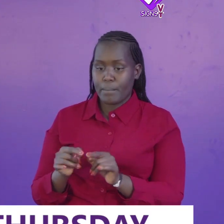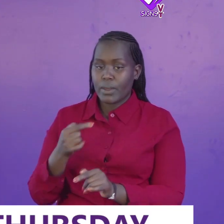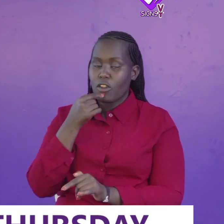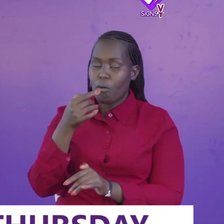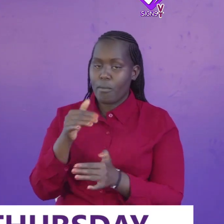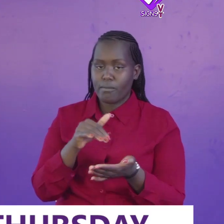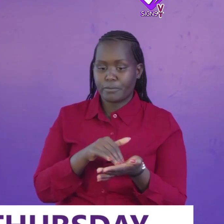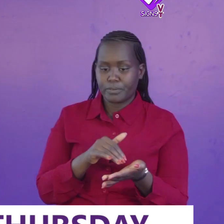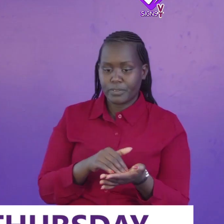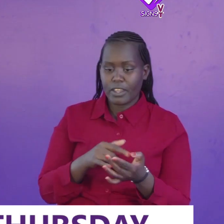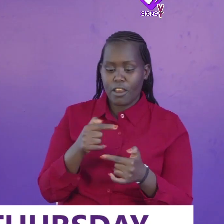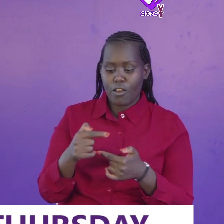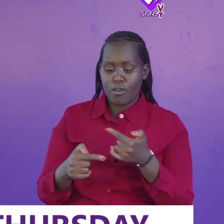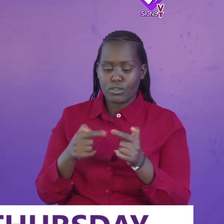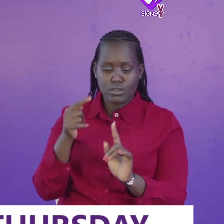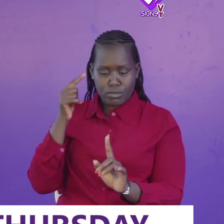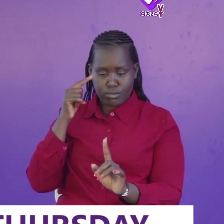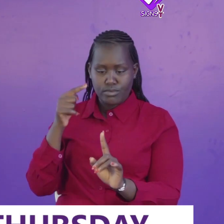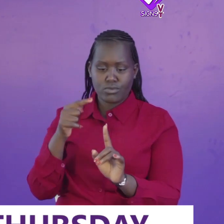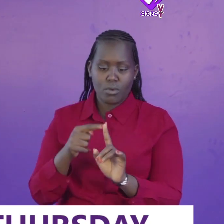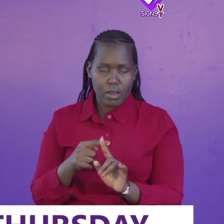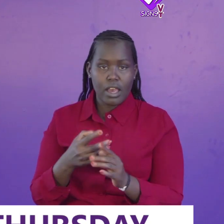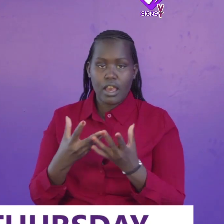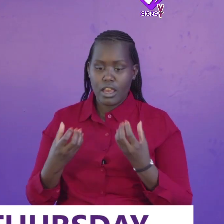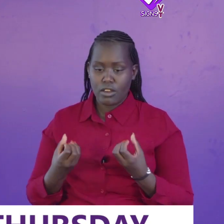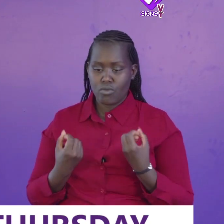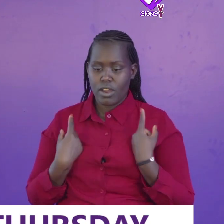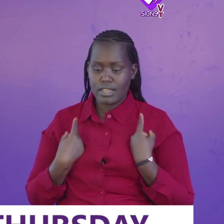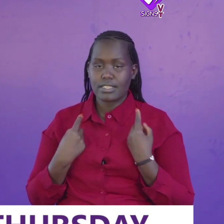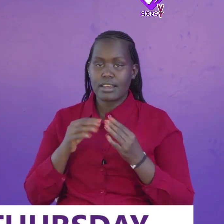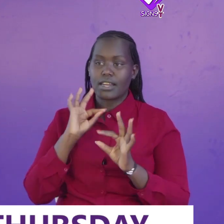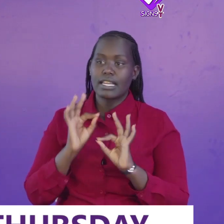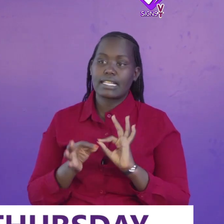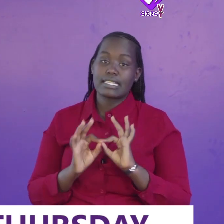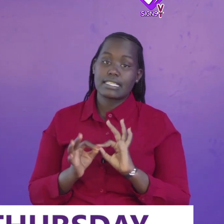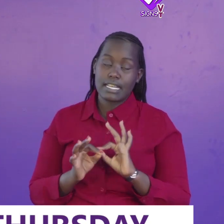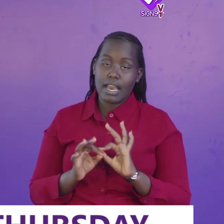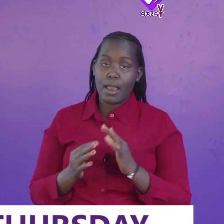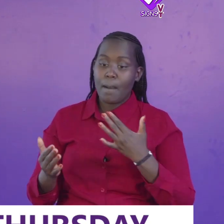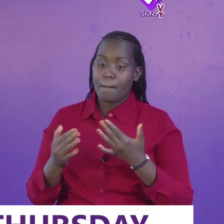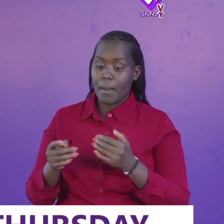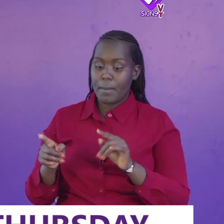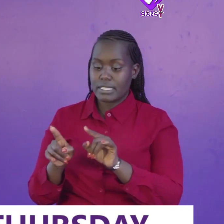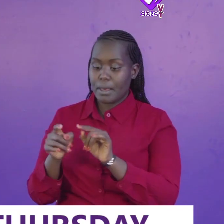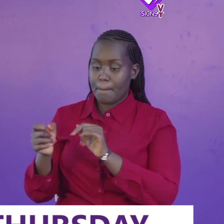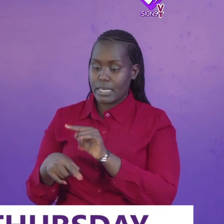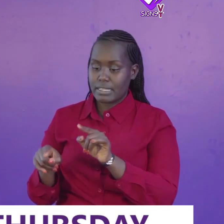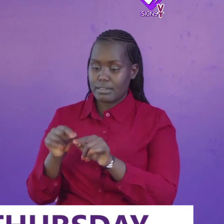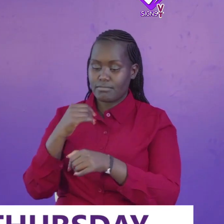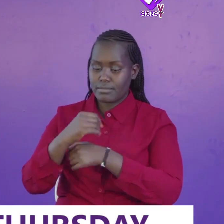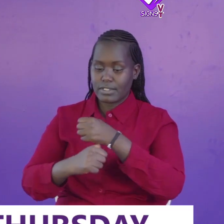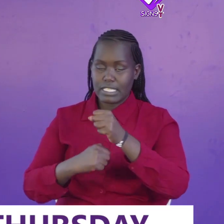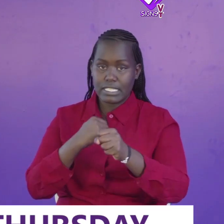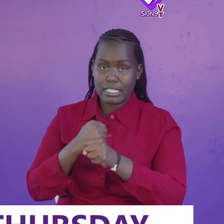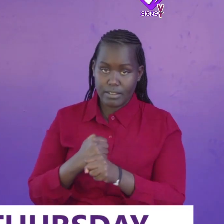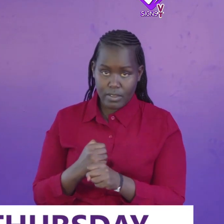tena muendelee aim kushika hii mambo ya interpretation ndio. I'm like this next year. Sijui kama nita